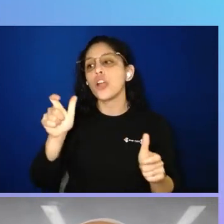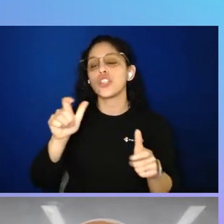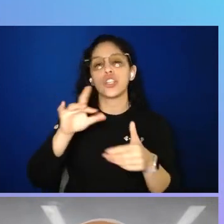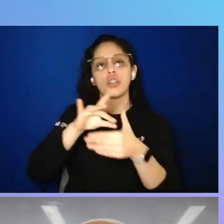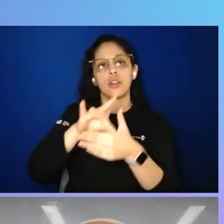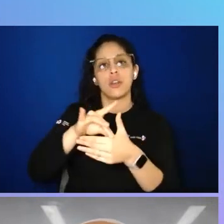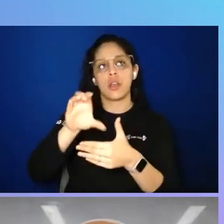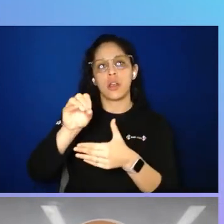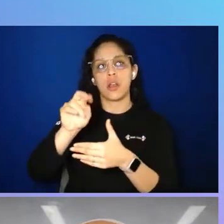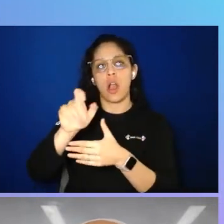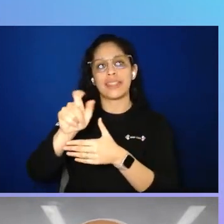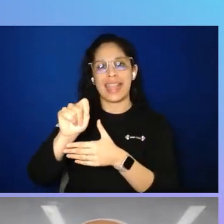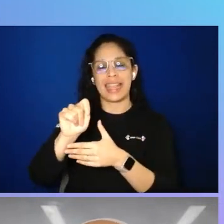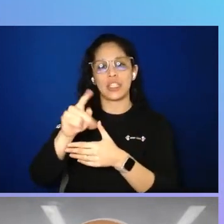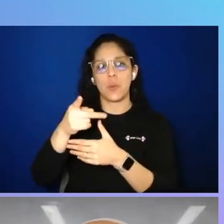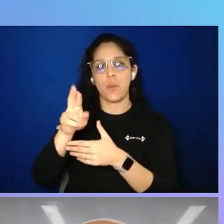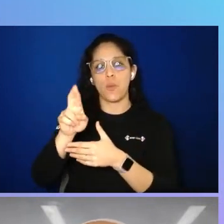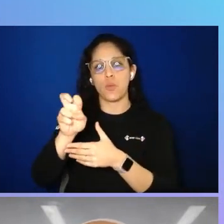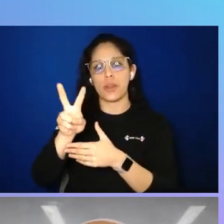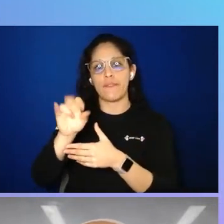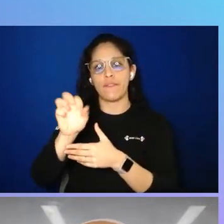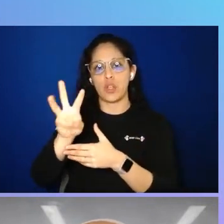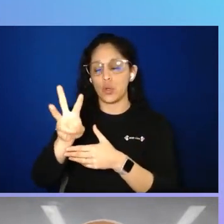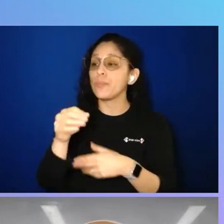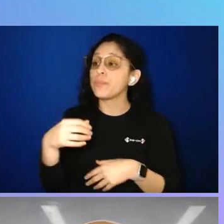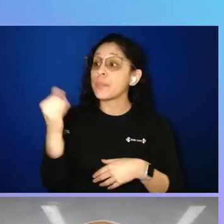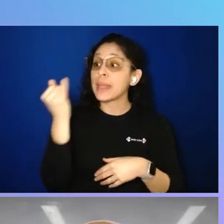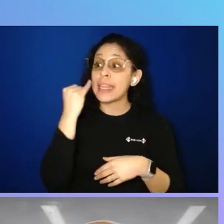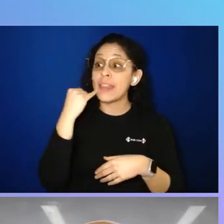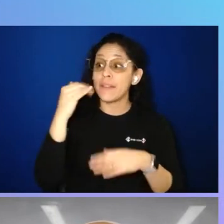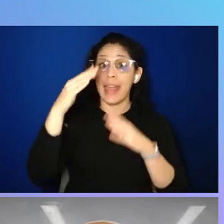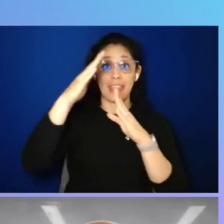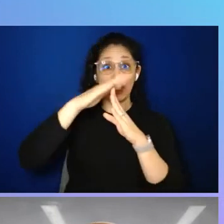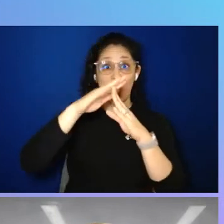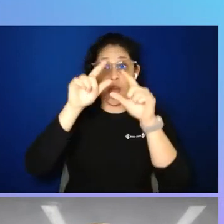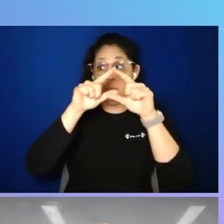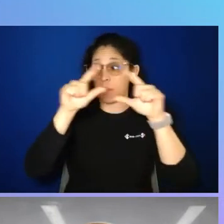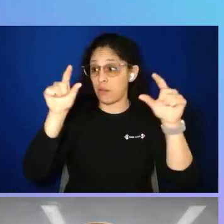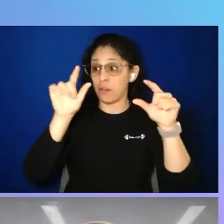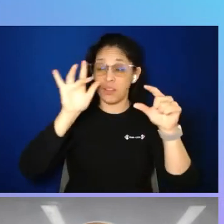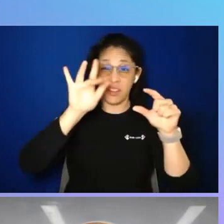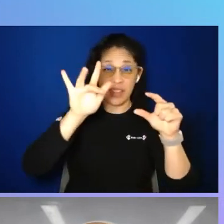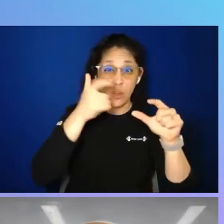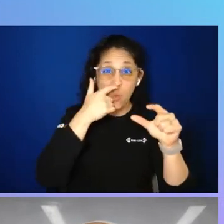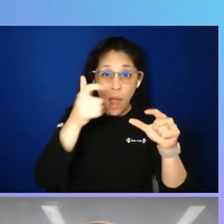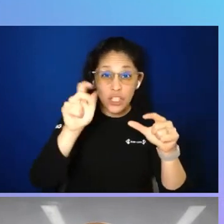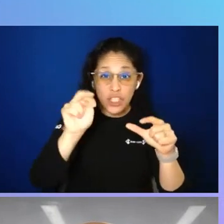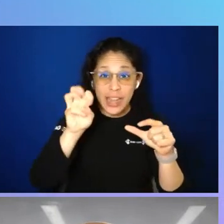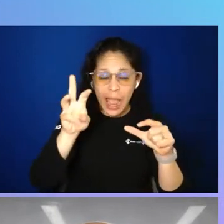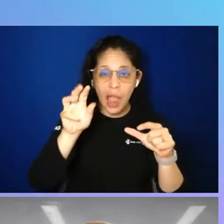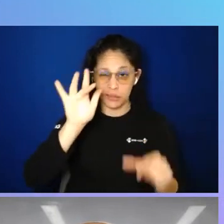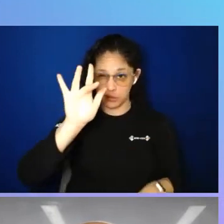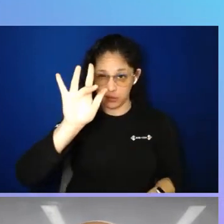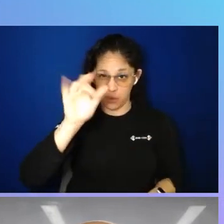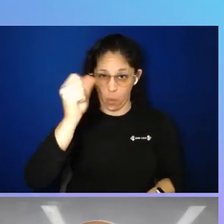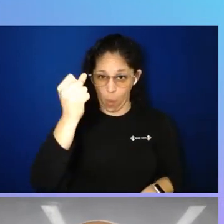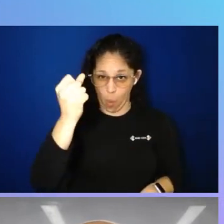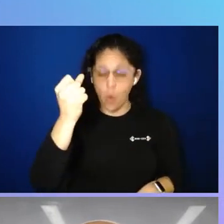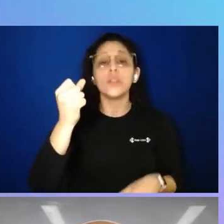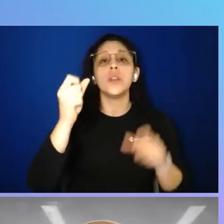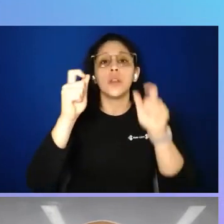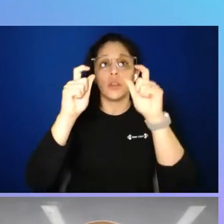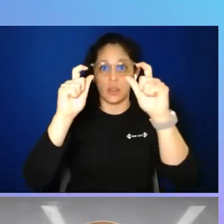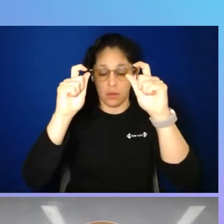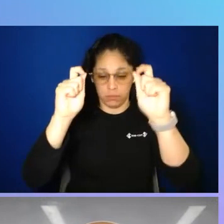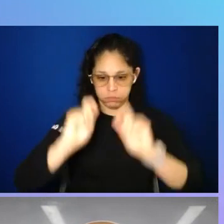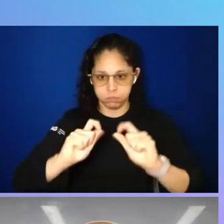user touches one of the elements in the tab bar, in this case, the Watch Now tab, same thing. There's a large text, a large square in the middle of the